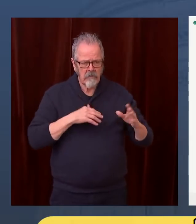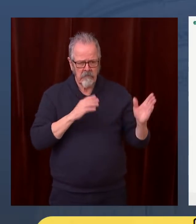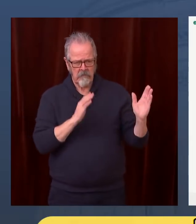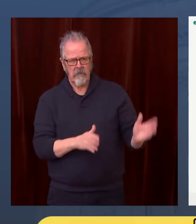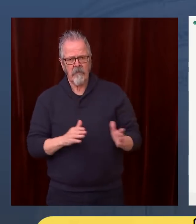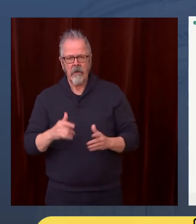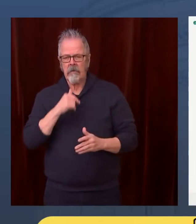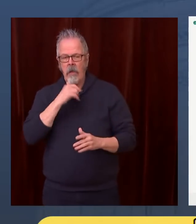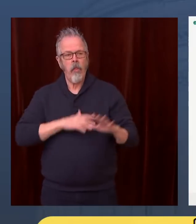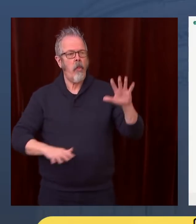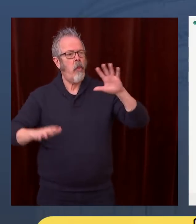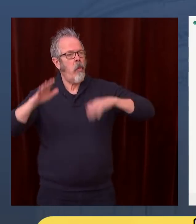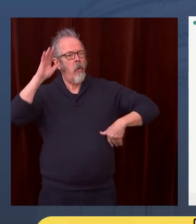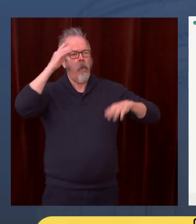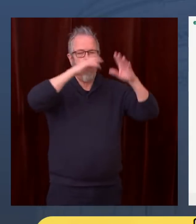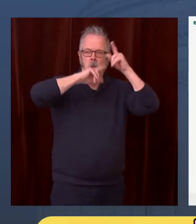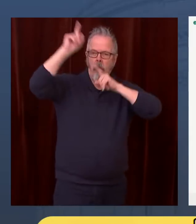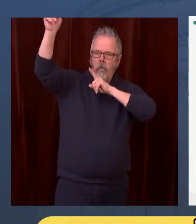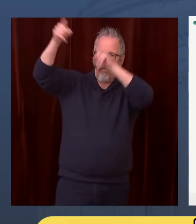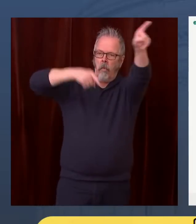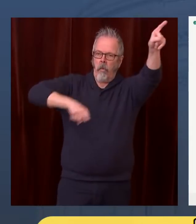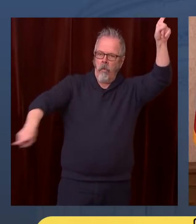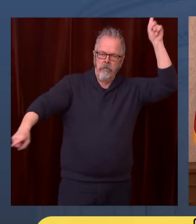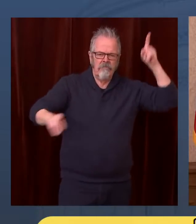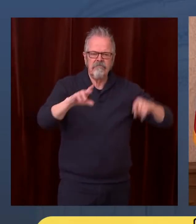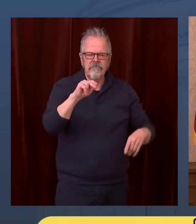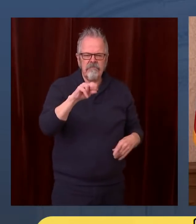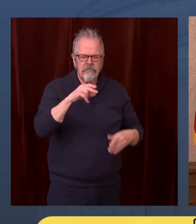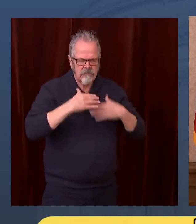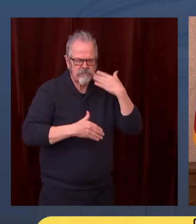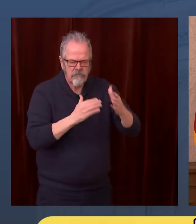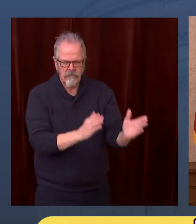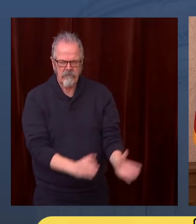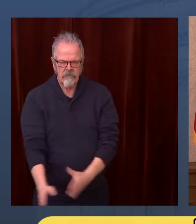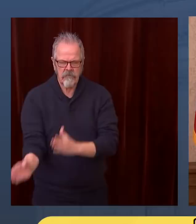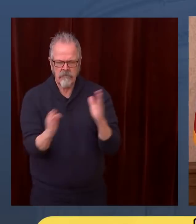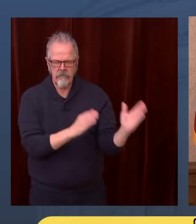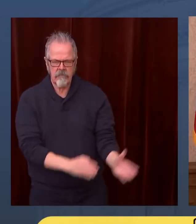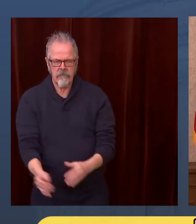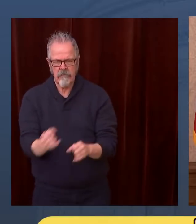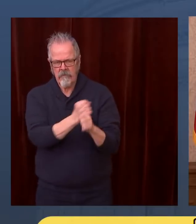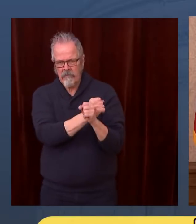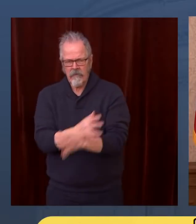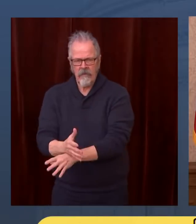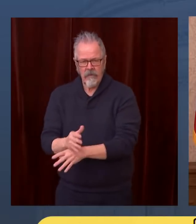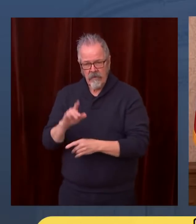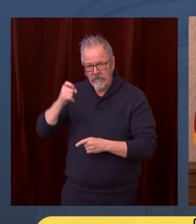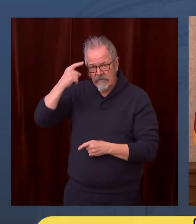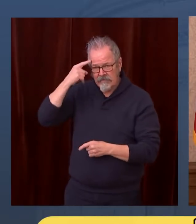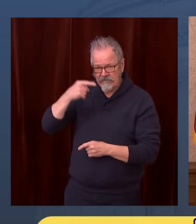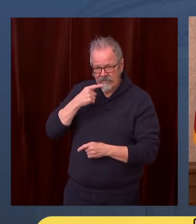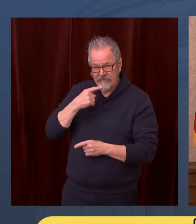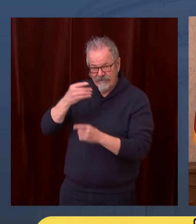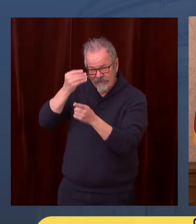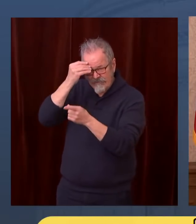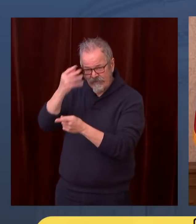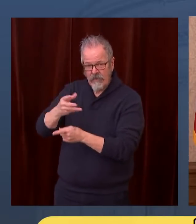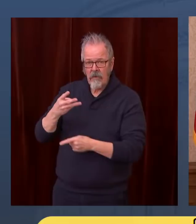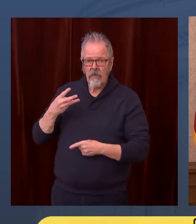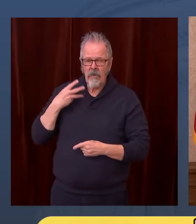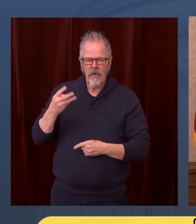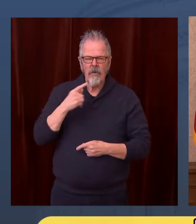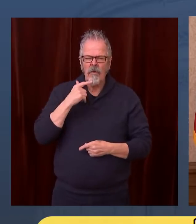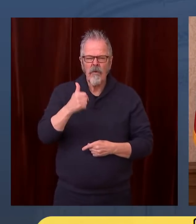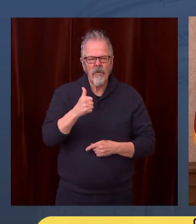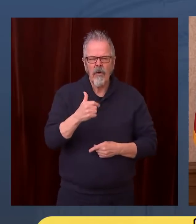happen. Yeah, I should also note too, I think the state should feel good. We're one of the few states where the state government had an